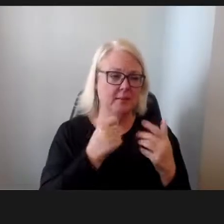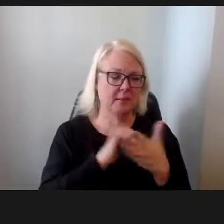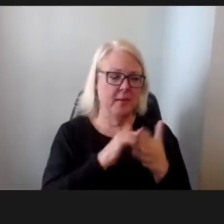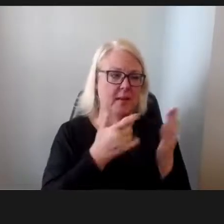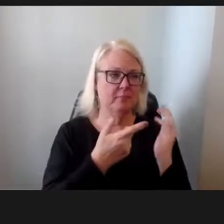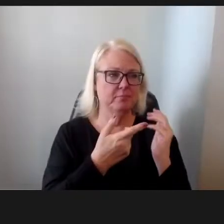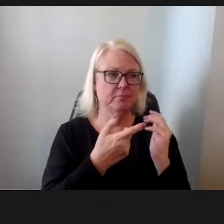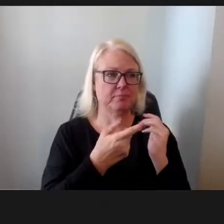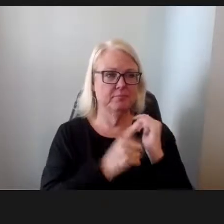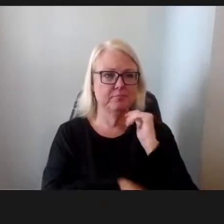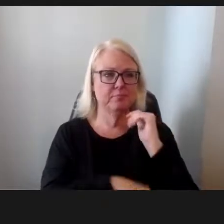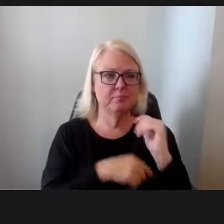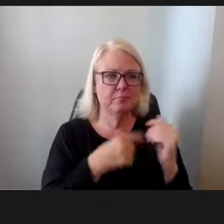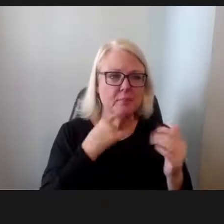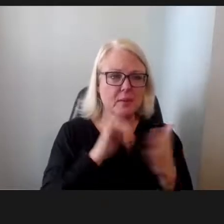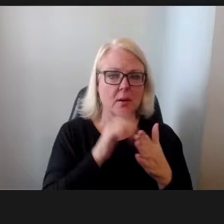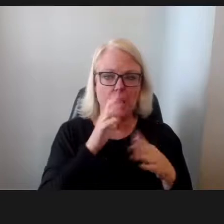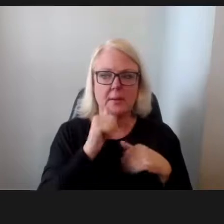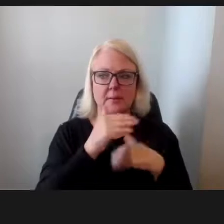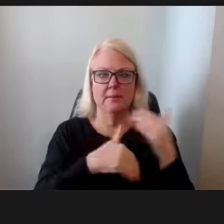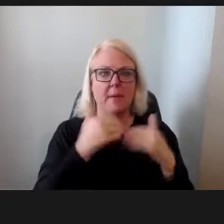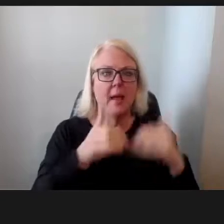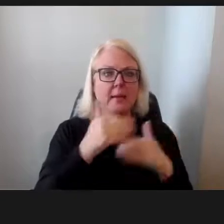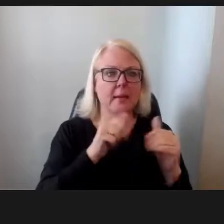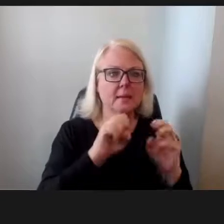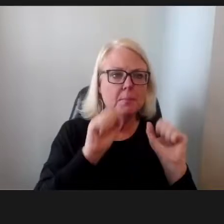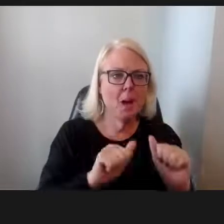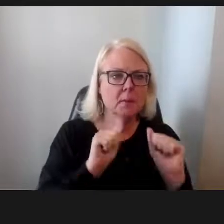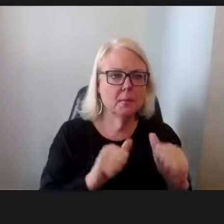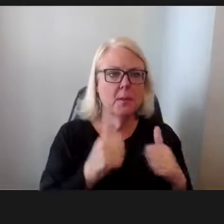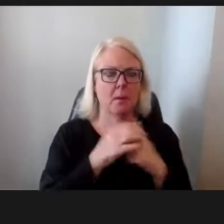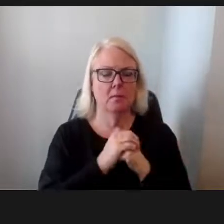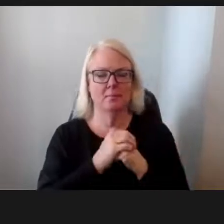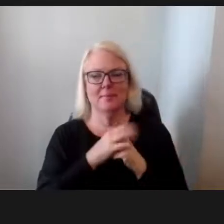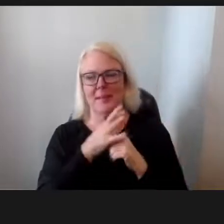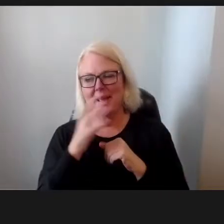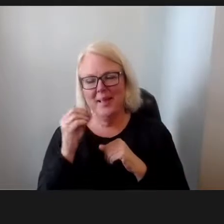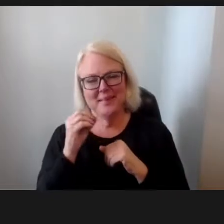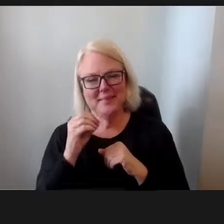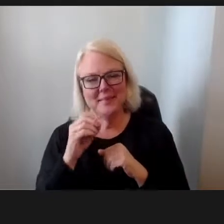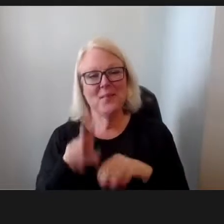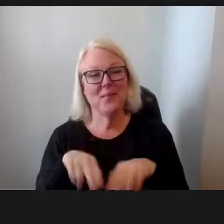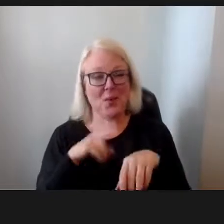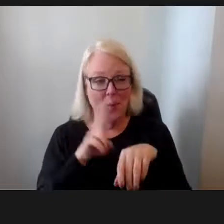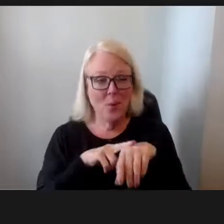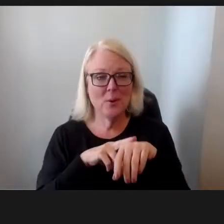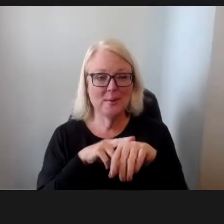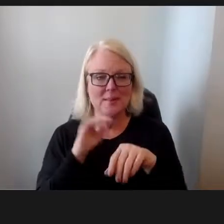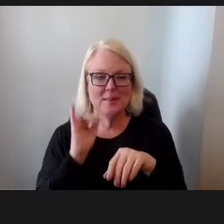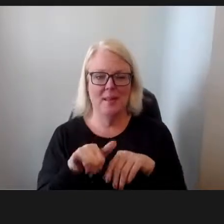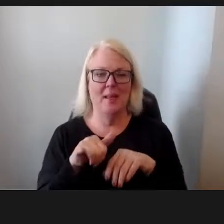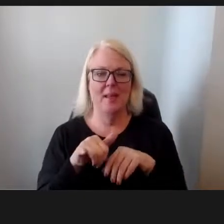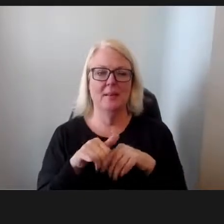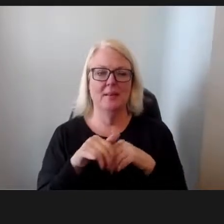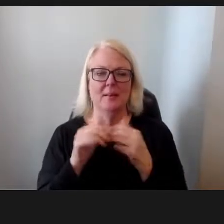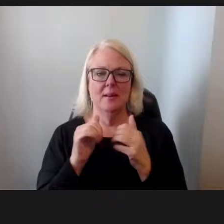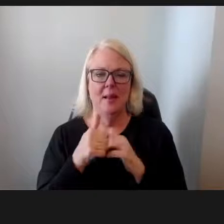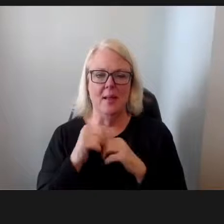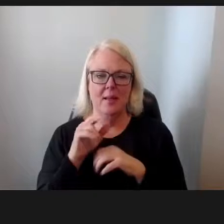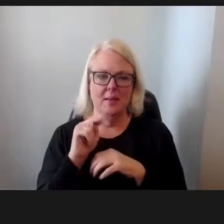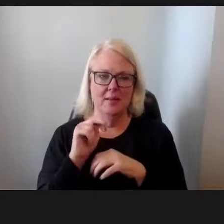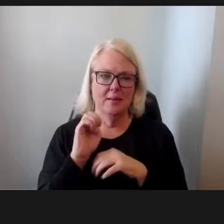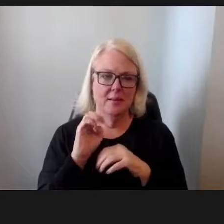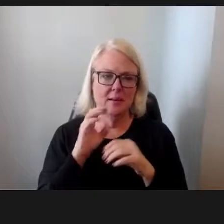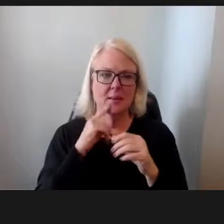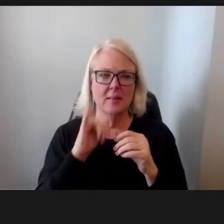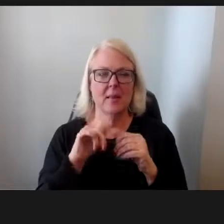not going as fast as possible. And of course, the direction that neoliberal higher